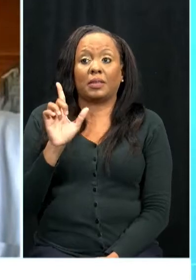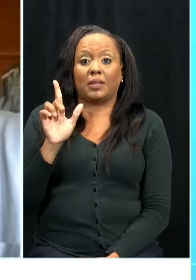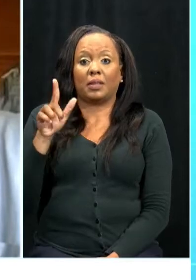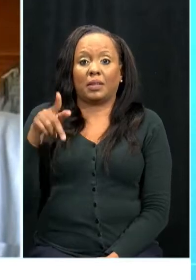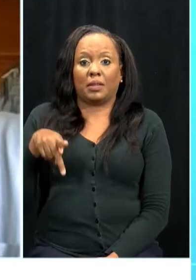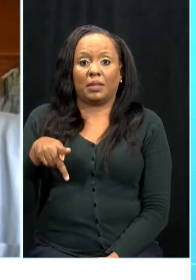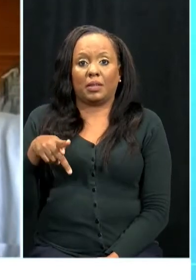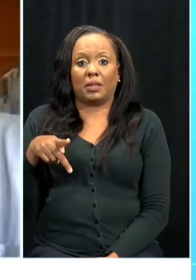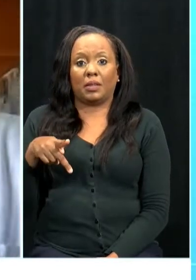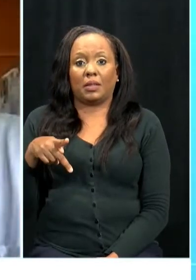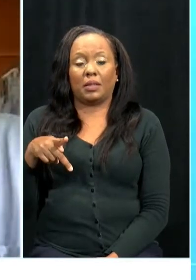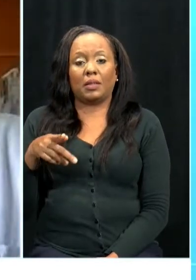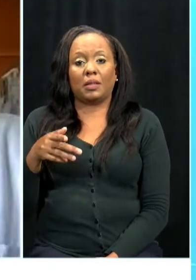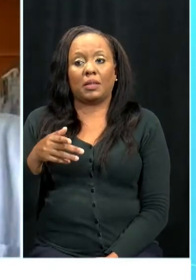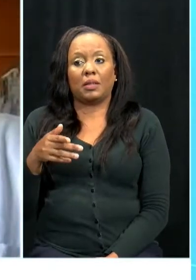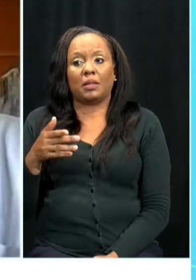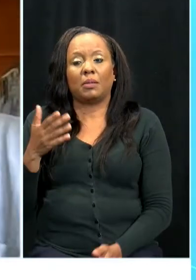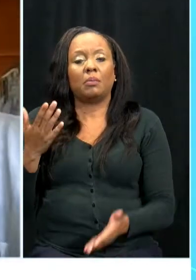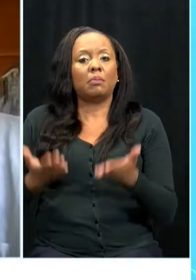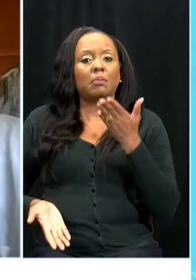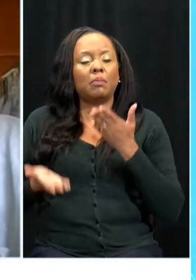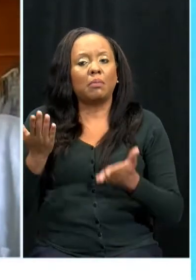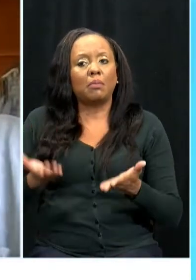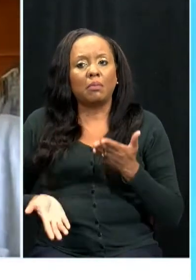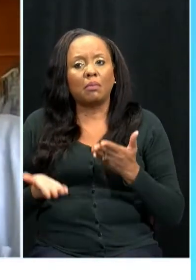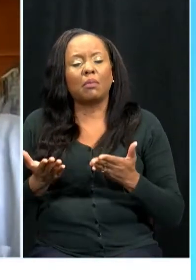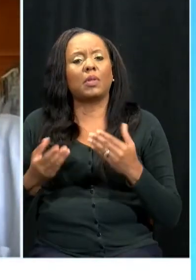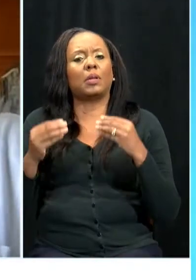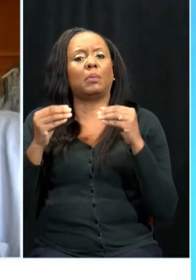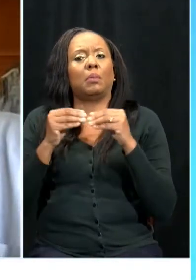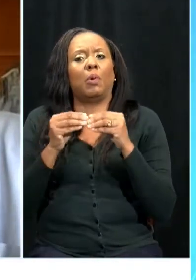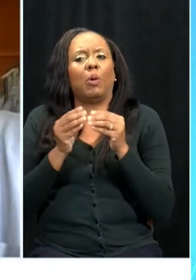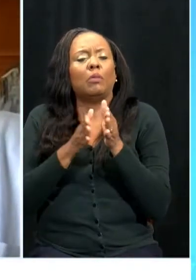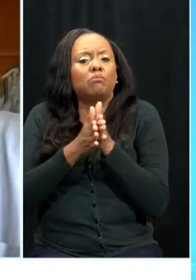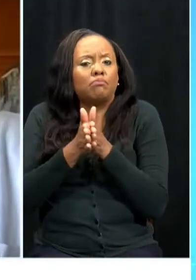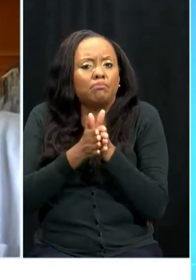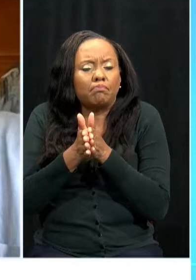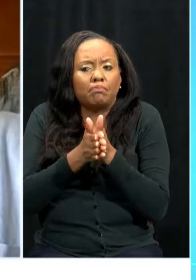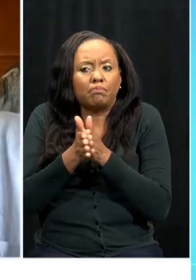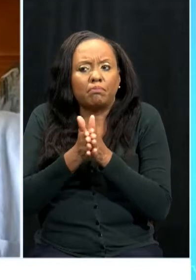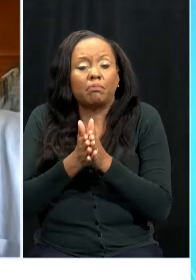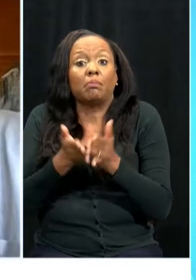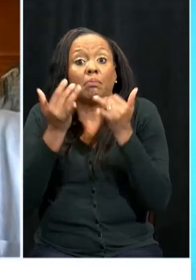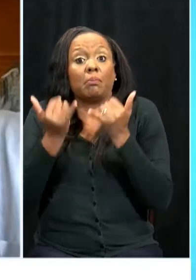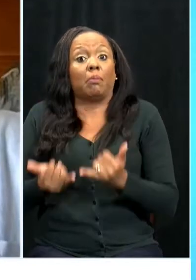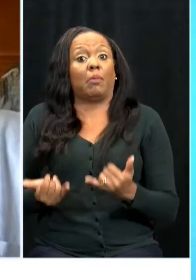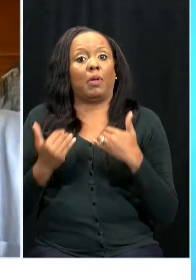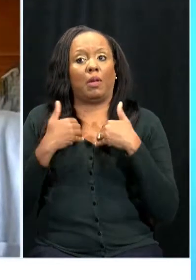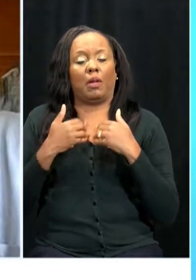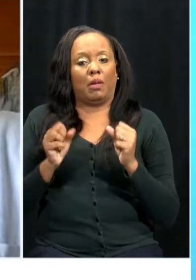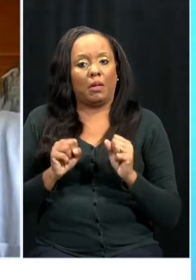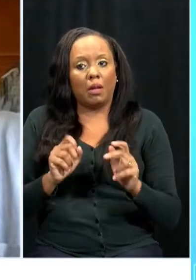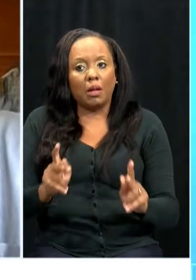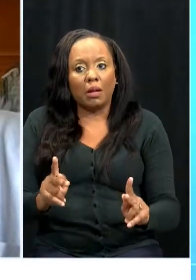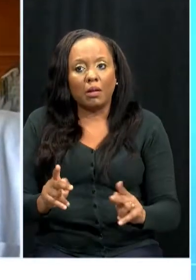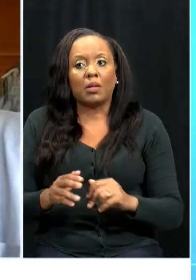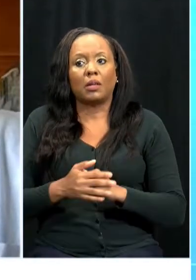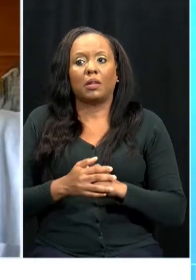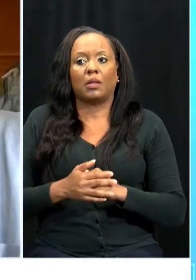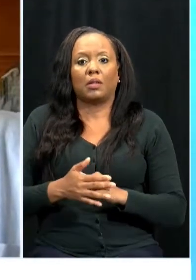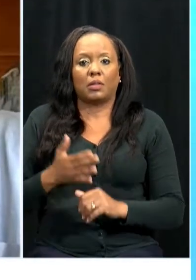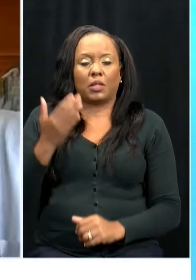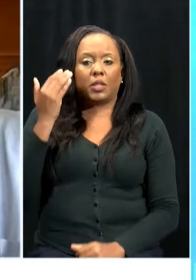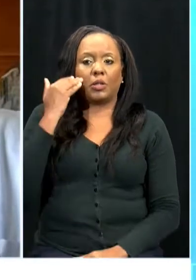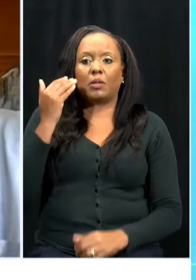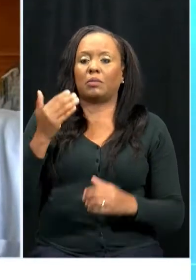have a little bit more motivation, in the sense that they've been given an opportunity to come out of a situation where they have no seats in